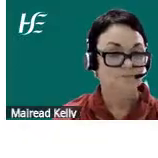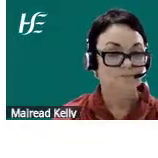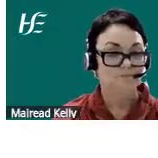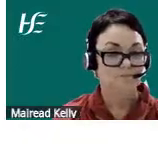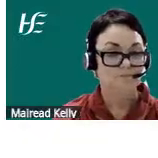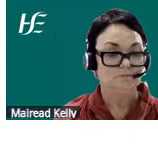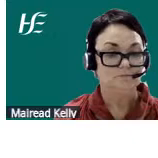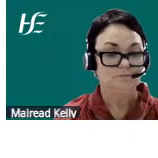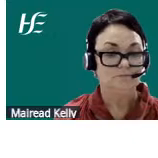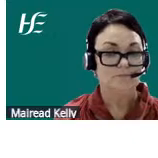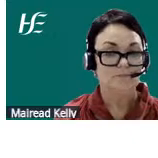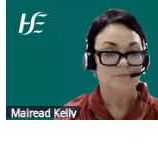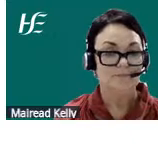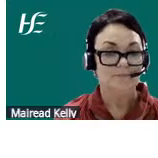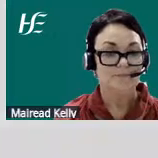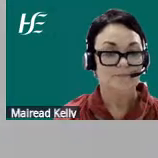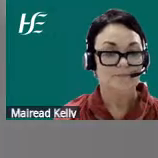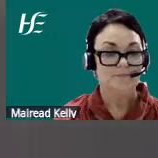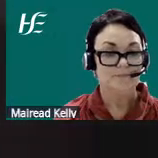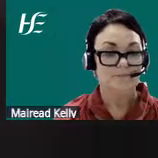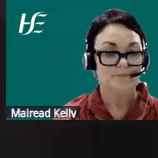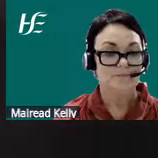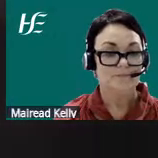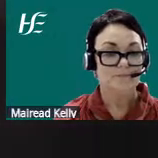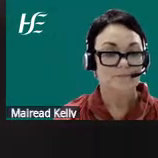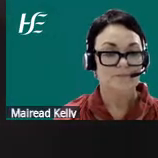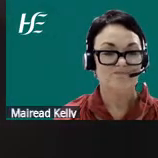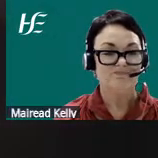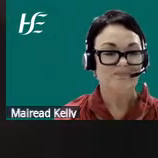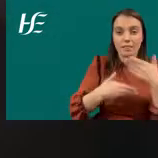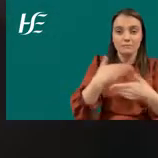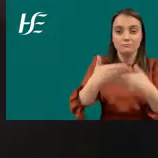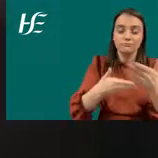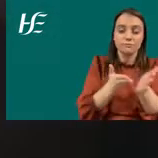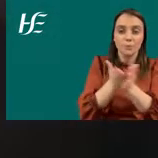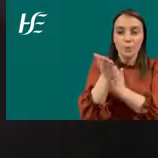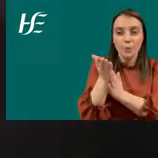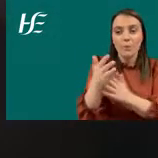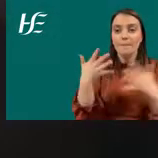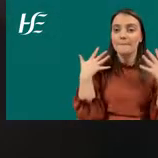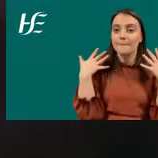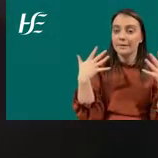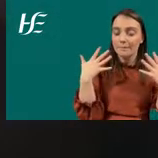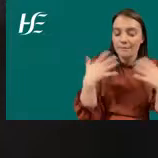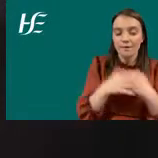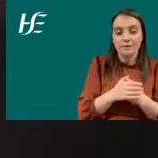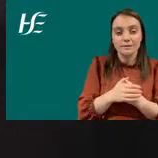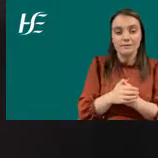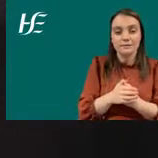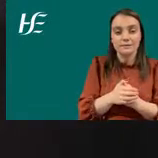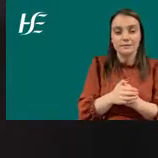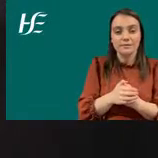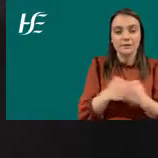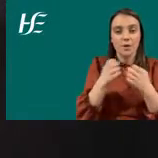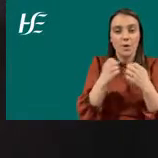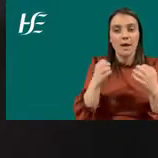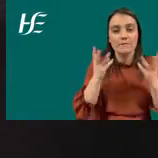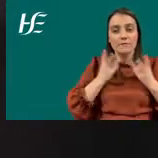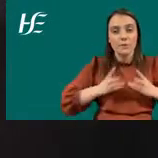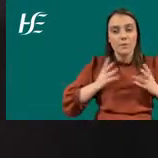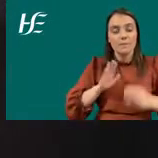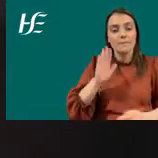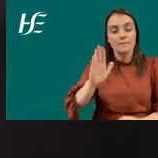Let's face it, every woman is going to go through menopause. And it's up to every woman to